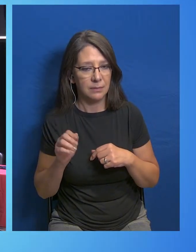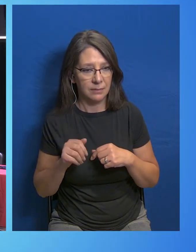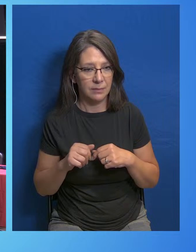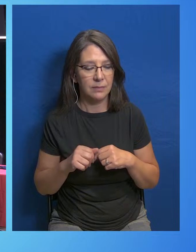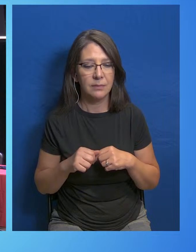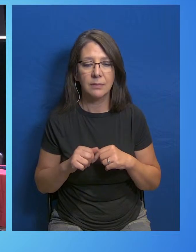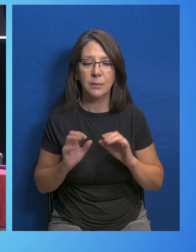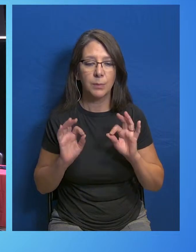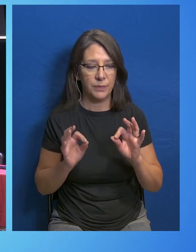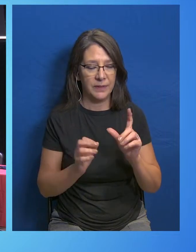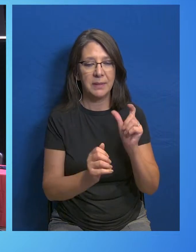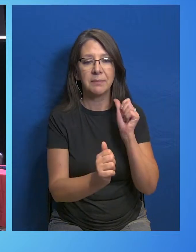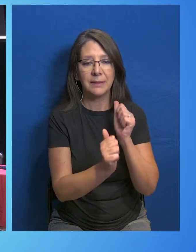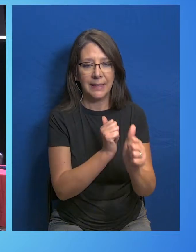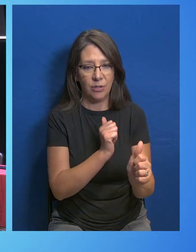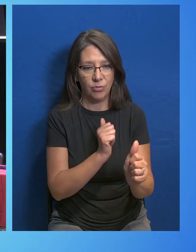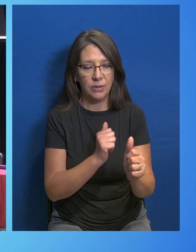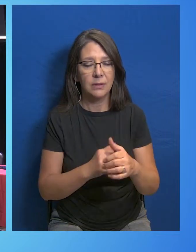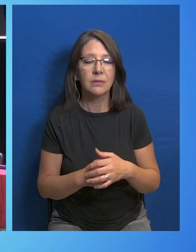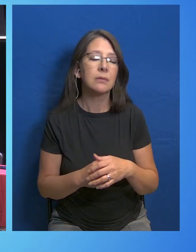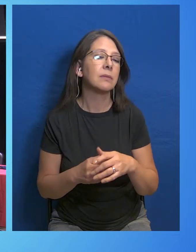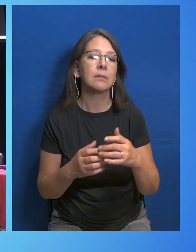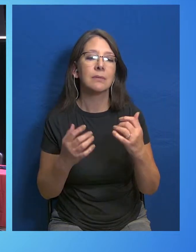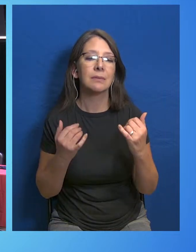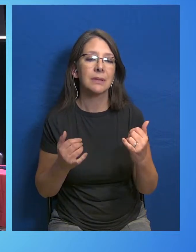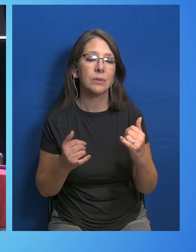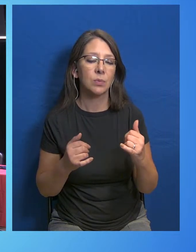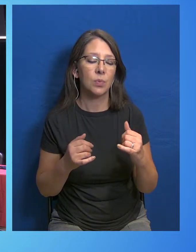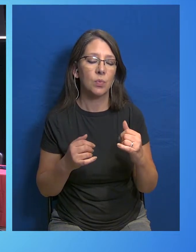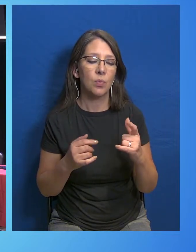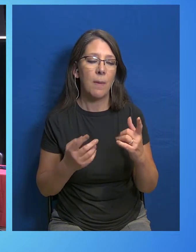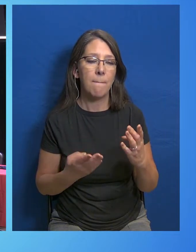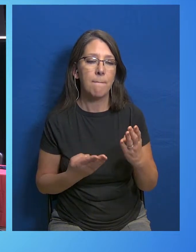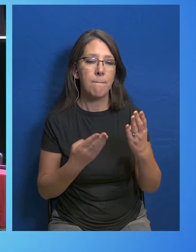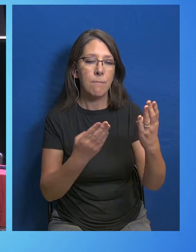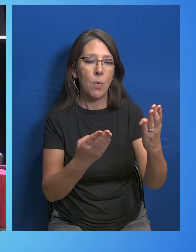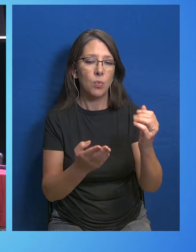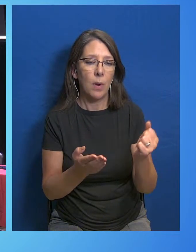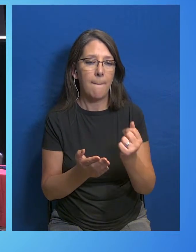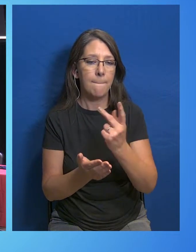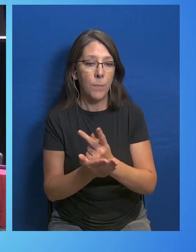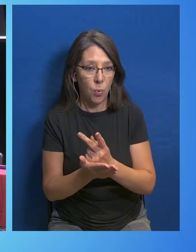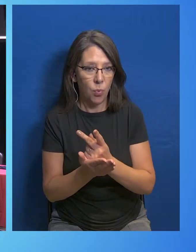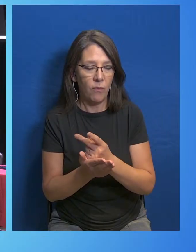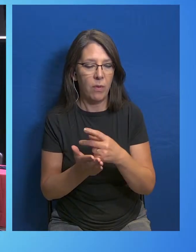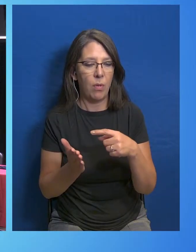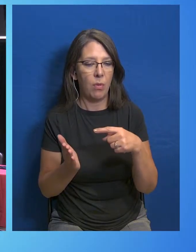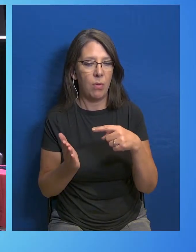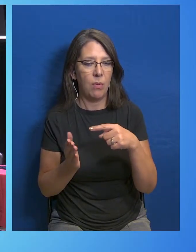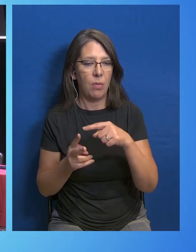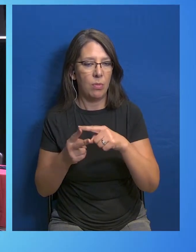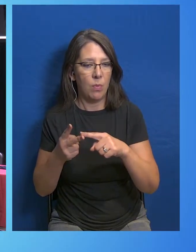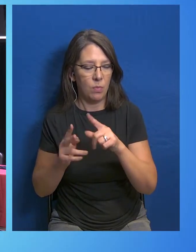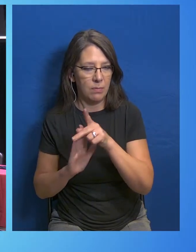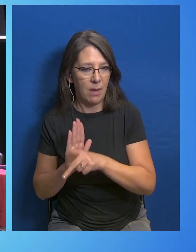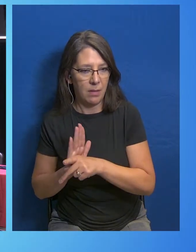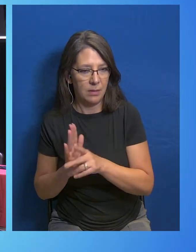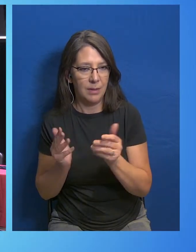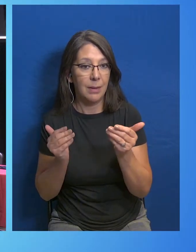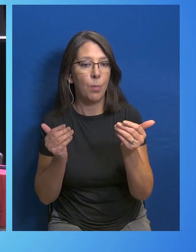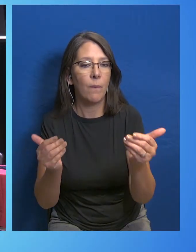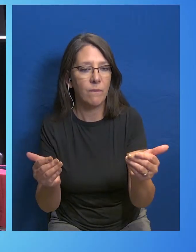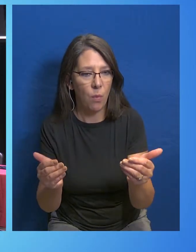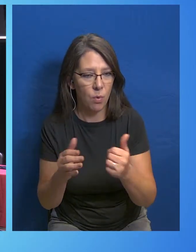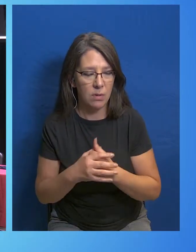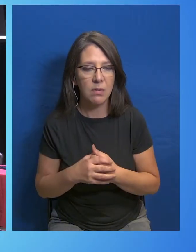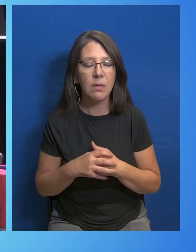Perfect, that carries. We'll now need a motion to approve these policies and move forward with them.